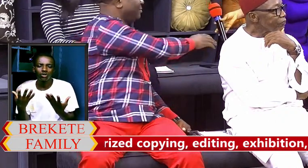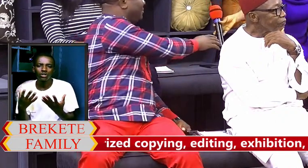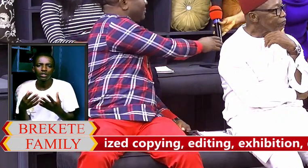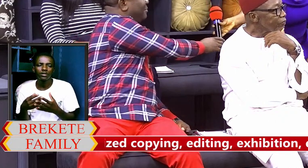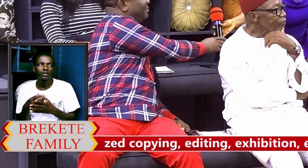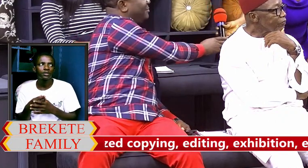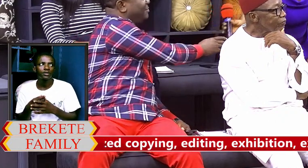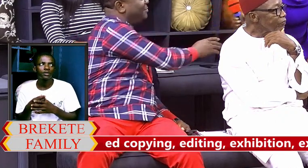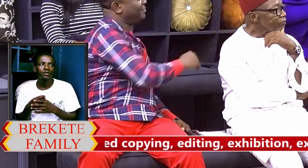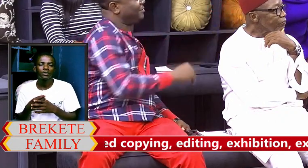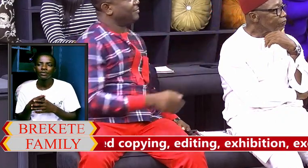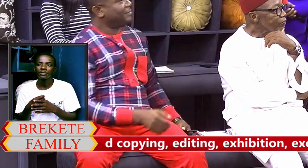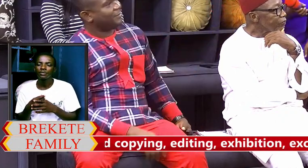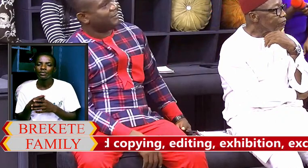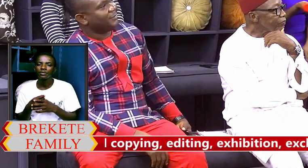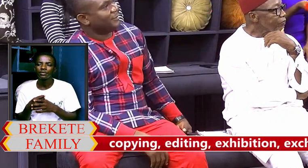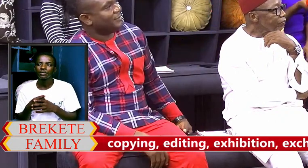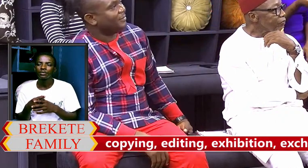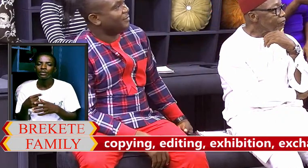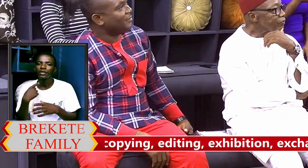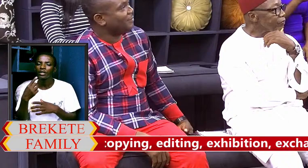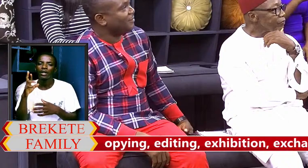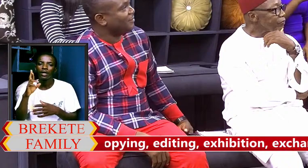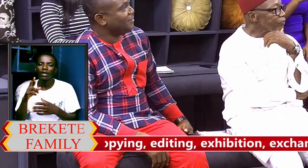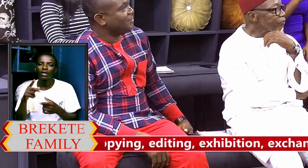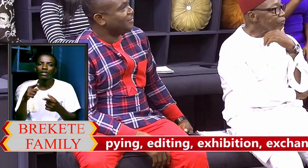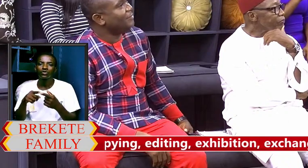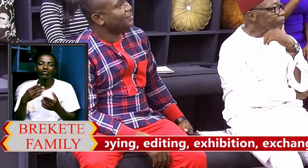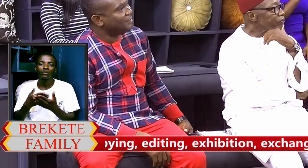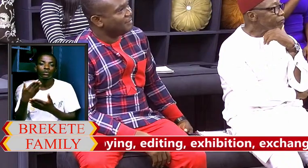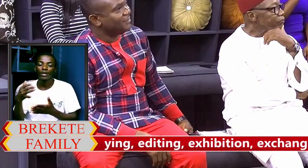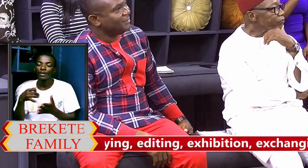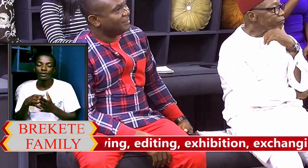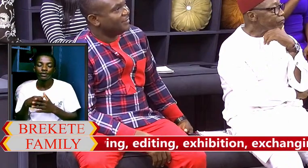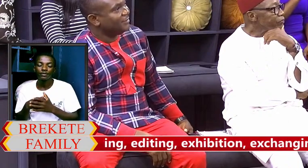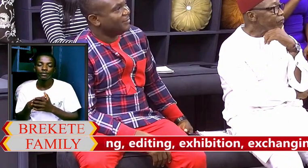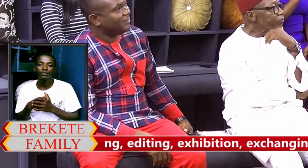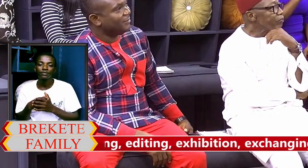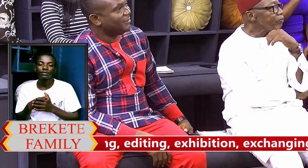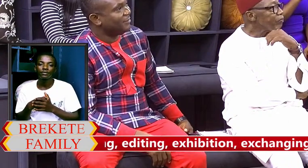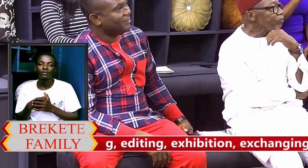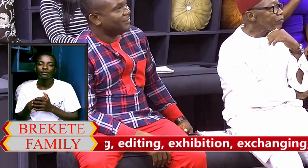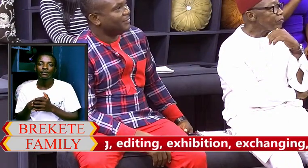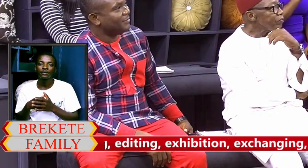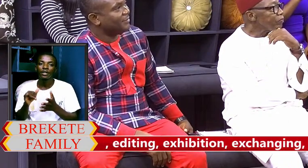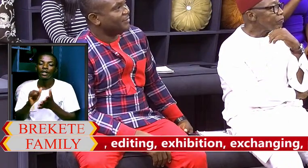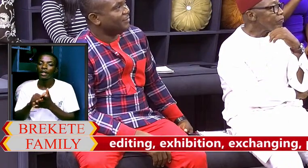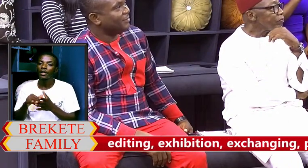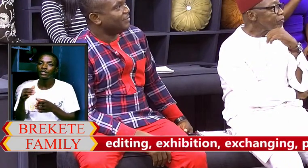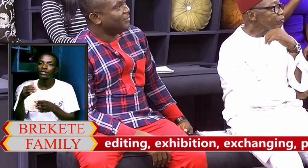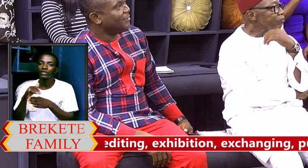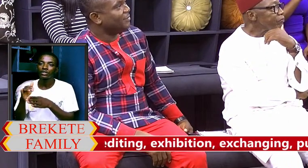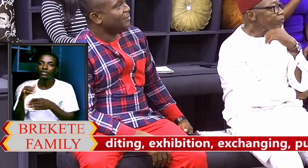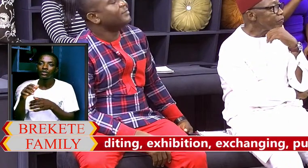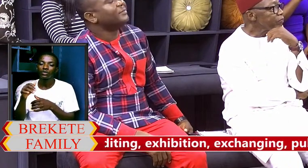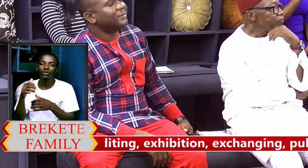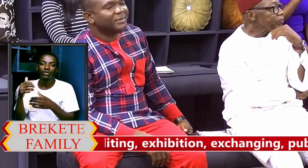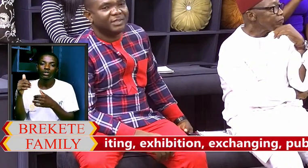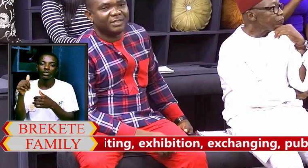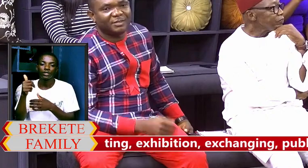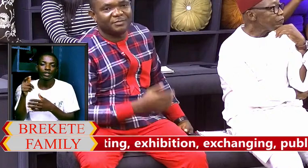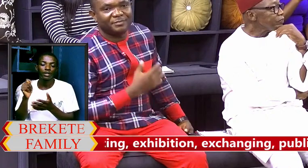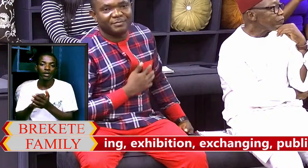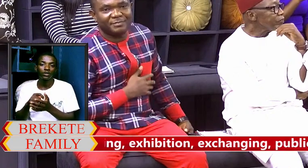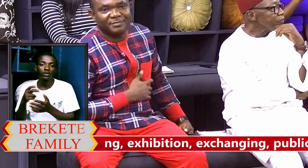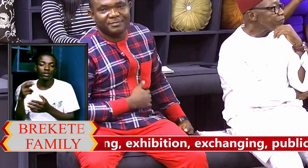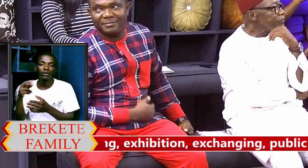See, you know, still hold the mic. Tell her, say me she buy you. Mm-hmm. Okay, sir. That jerry can go reach 10,000 by